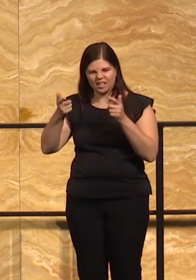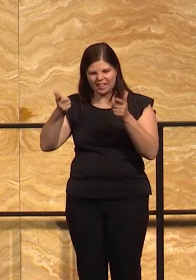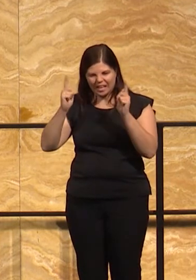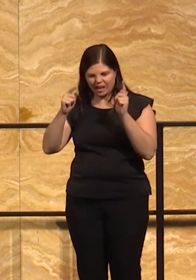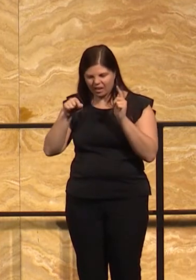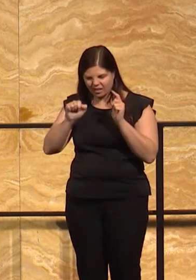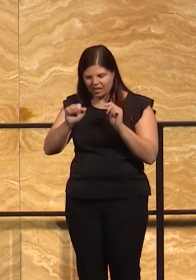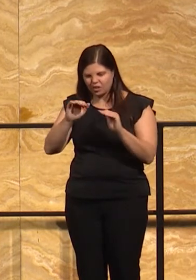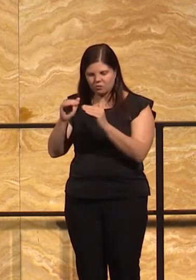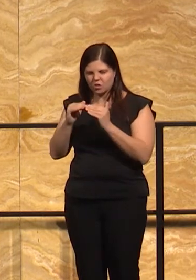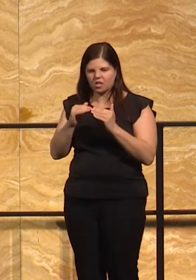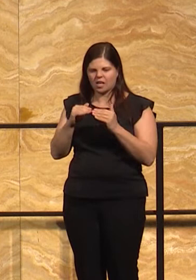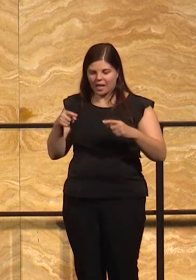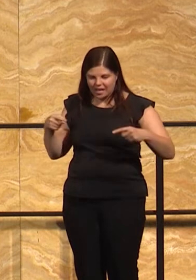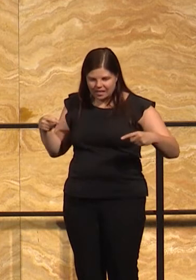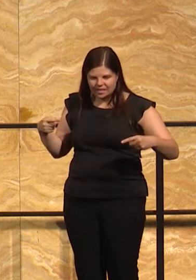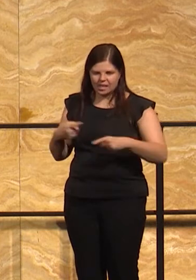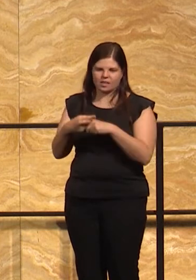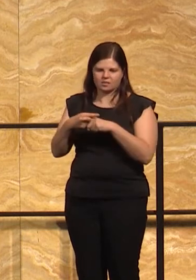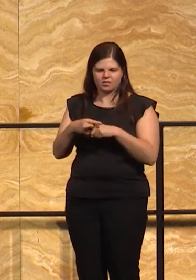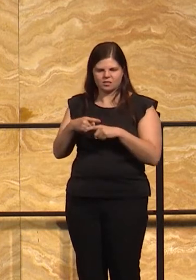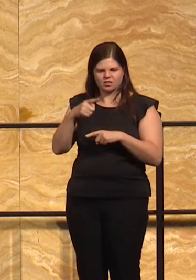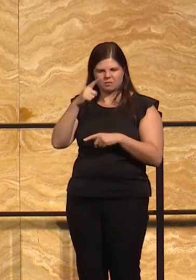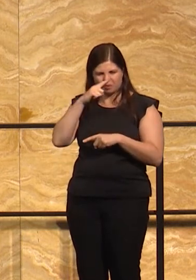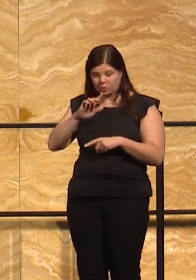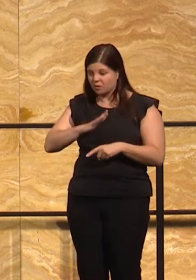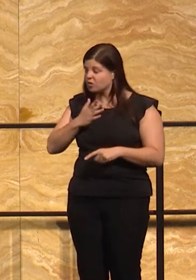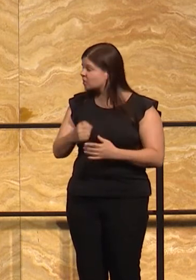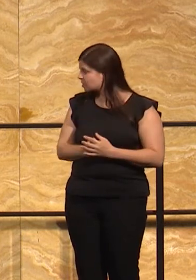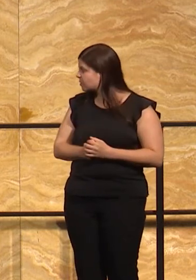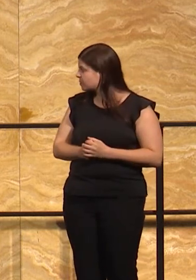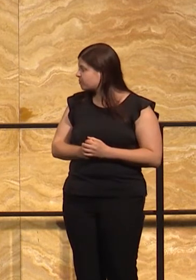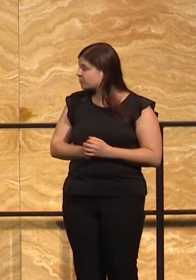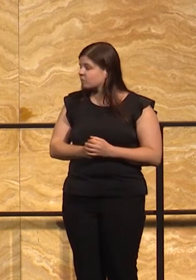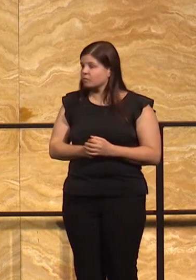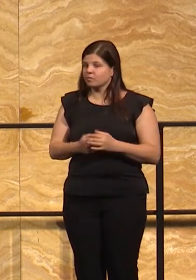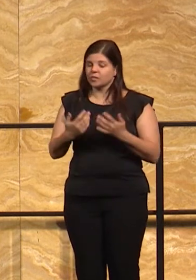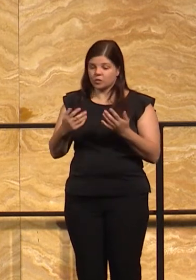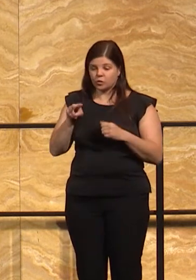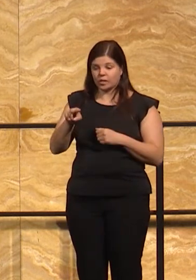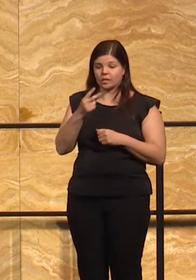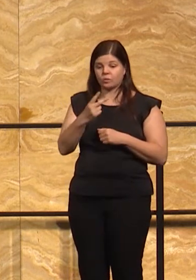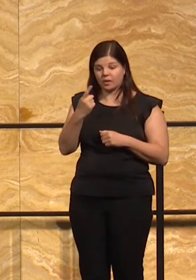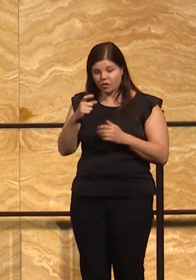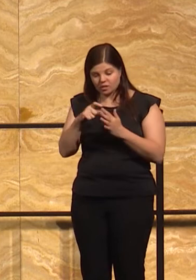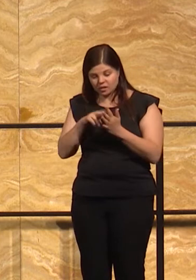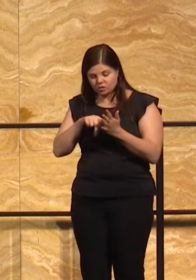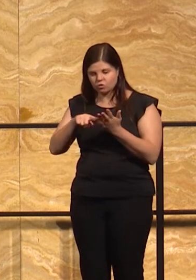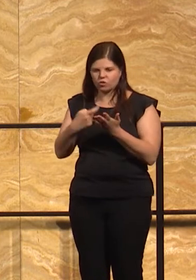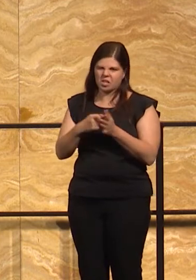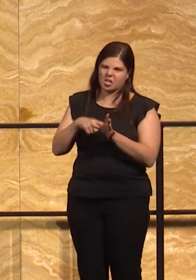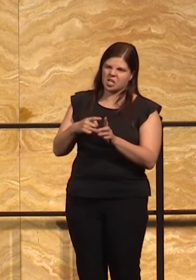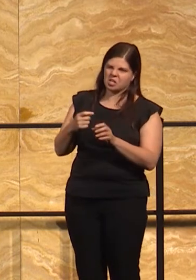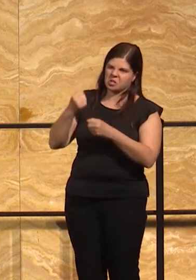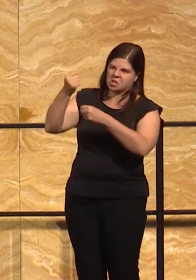people. What you're likely to find ultimately in the 21st century will be the kinds of protests or the